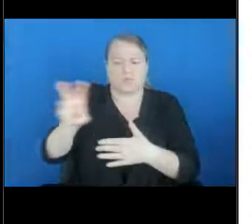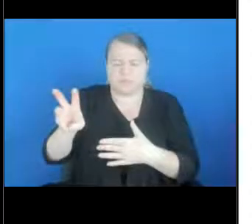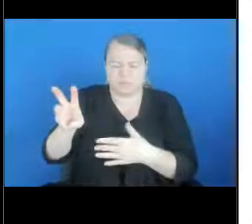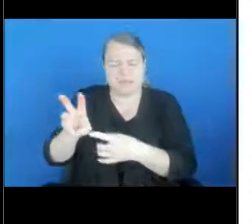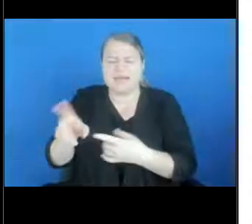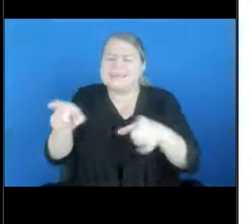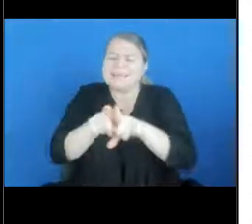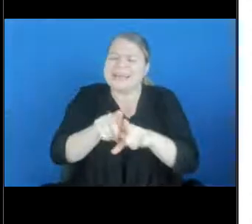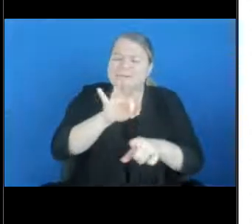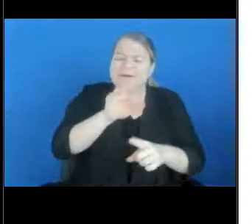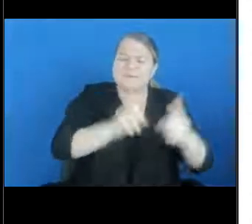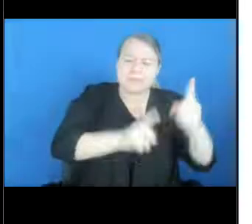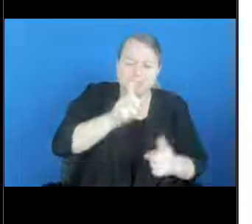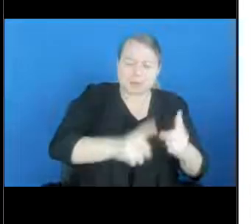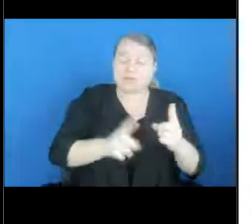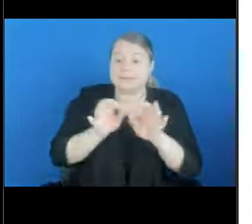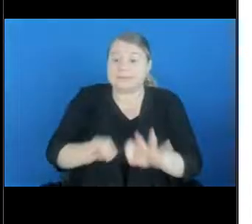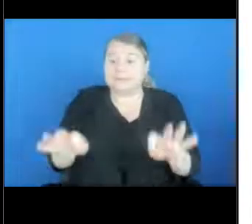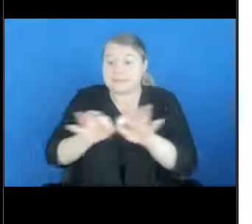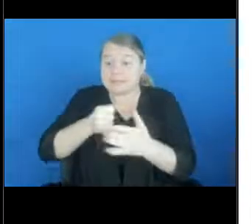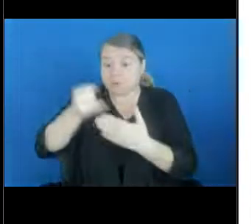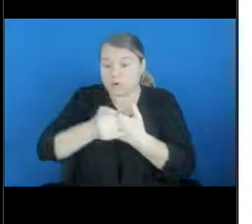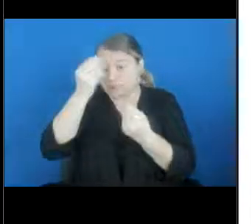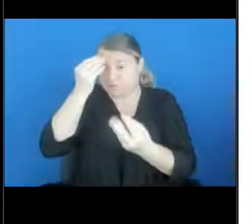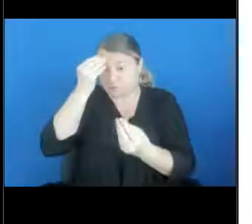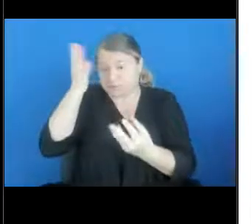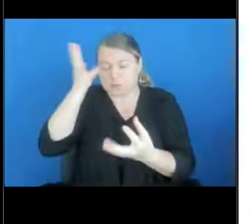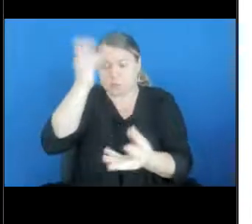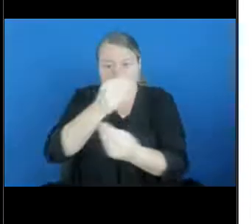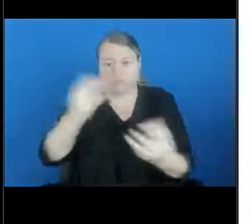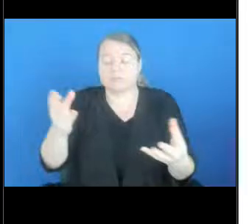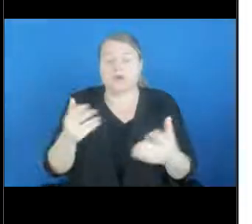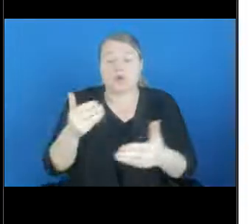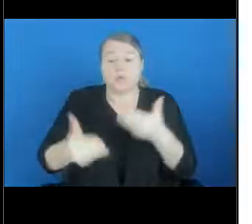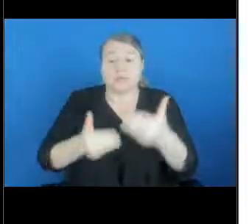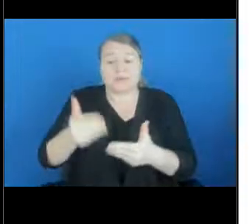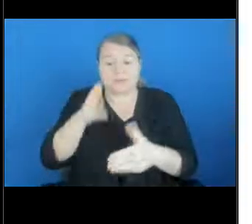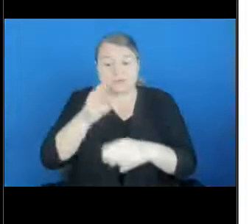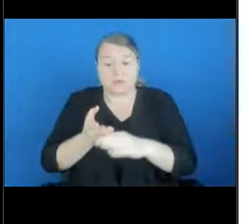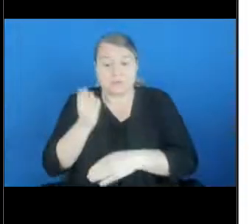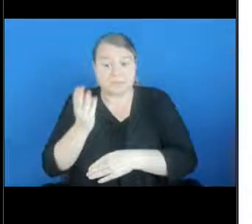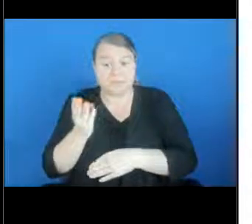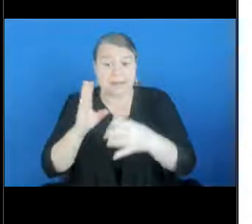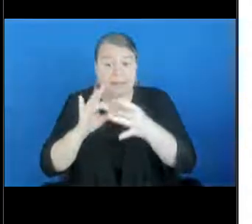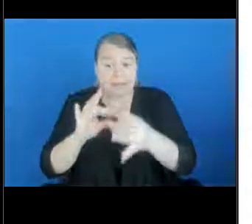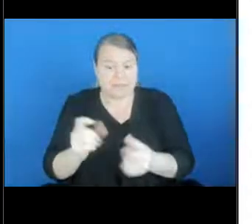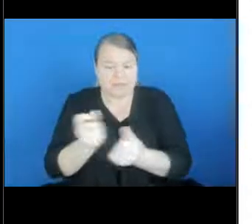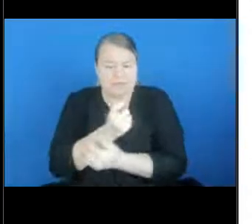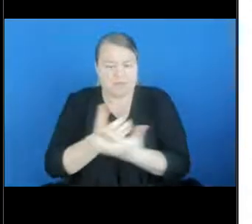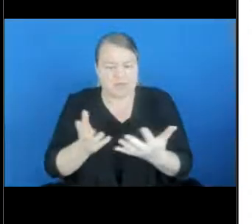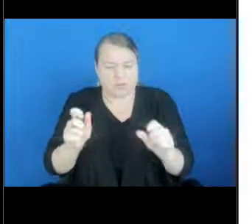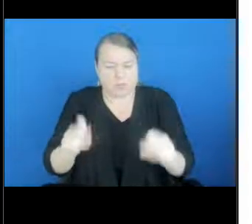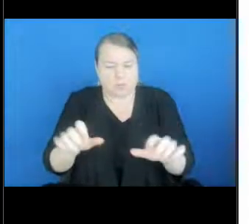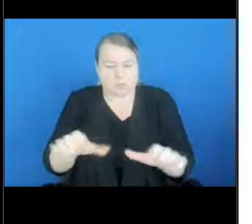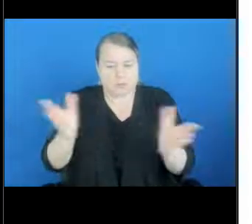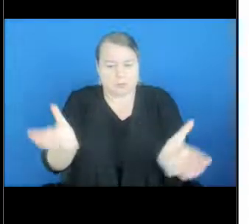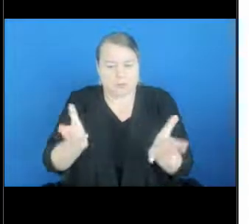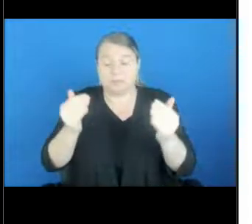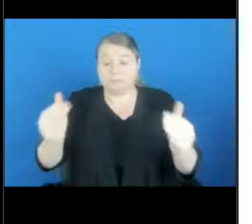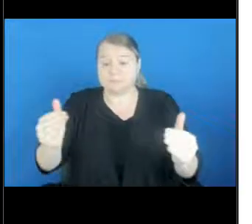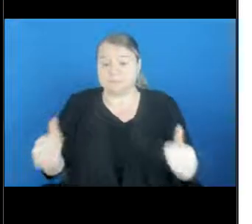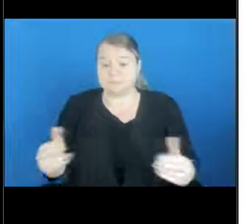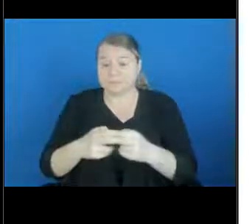otherwise, including key project information, the process for submitting comments, and key points of contact. Next slide, please.